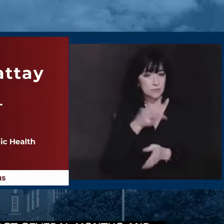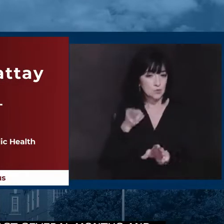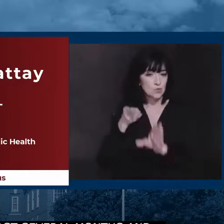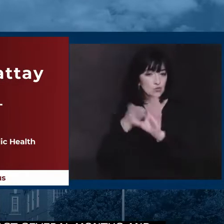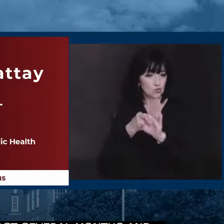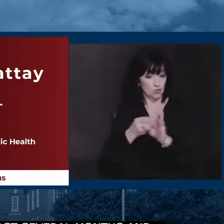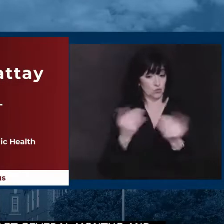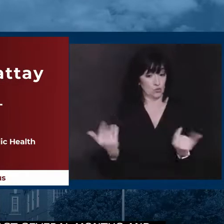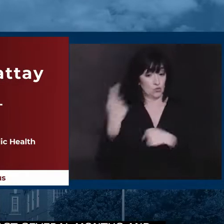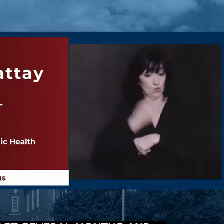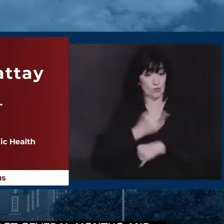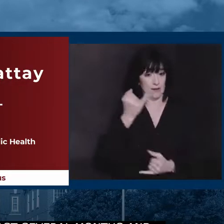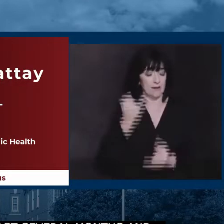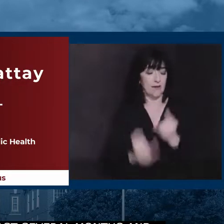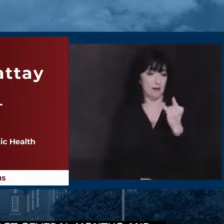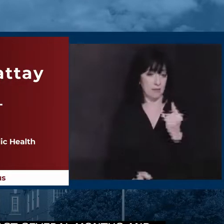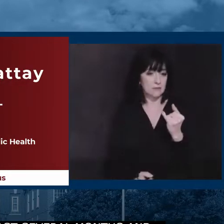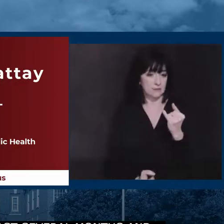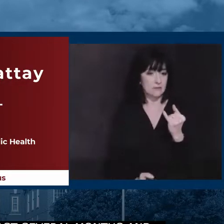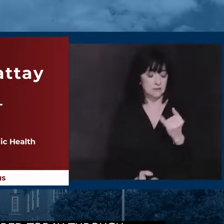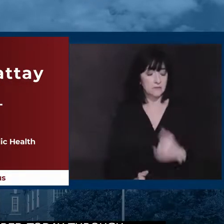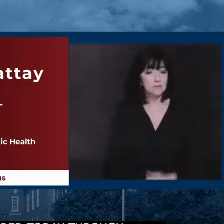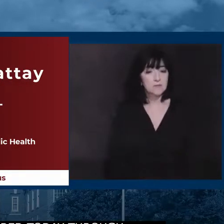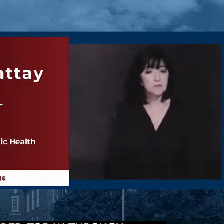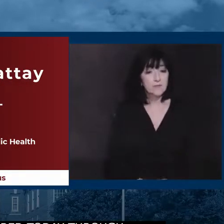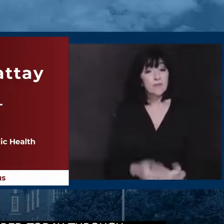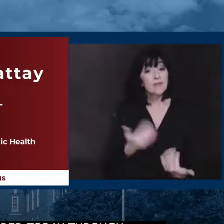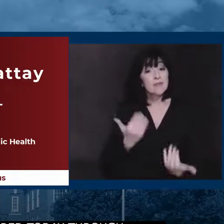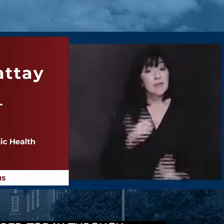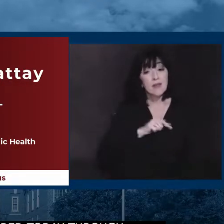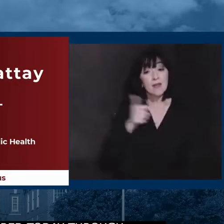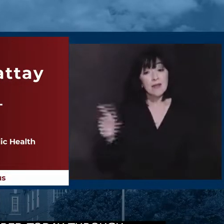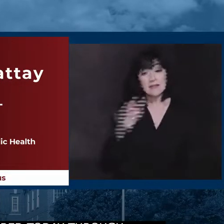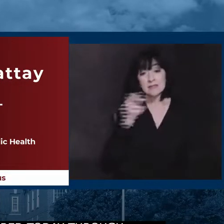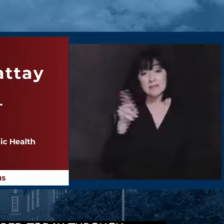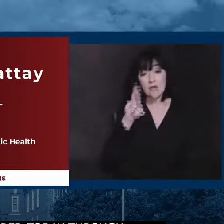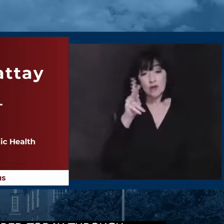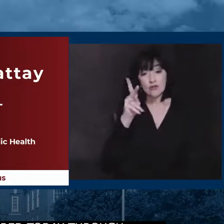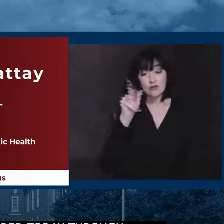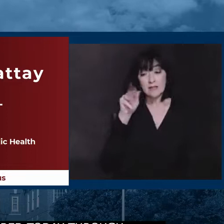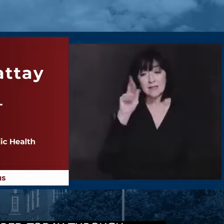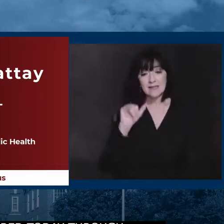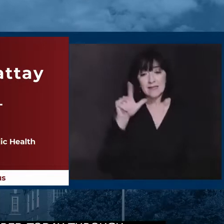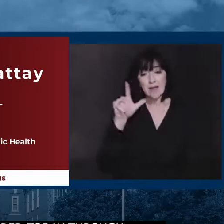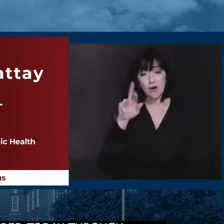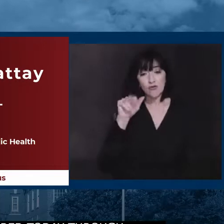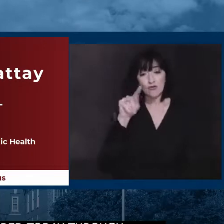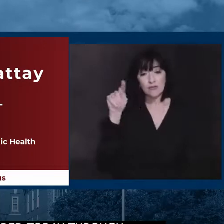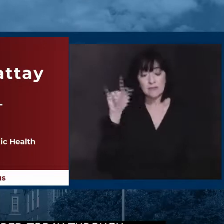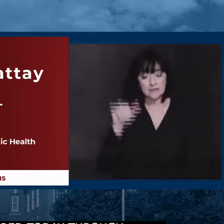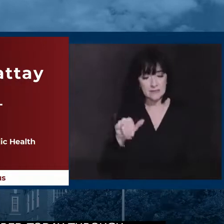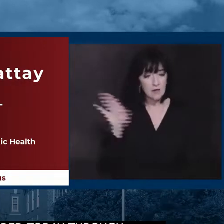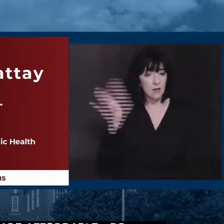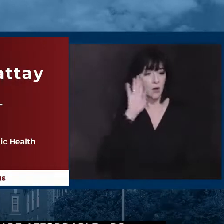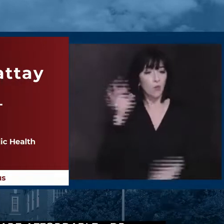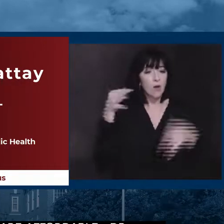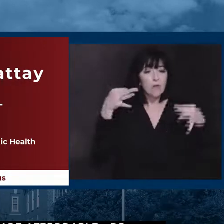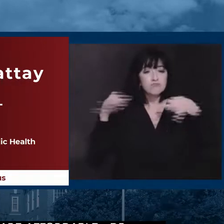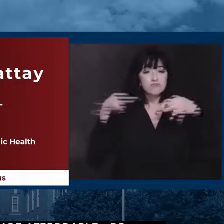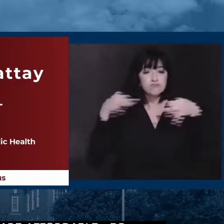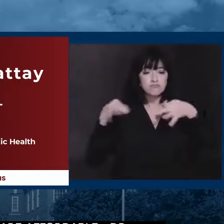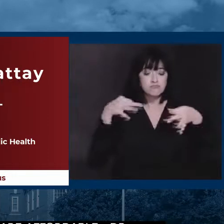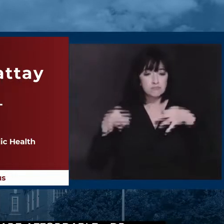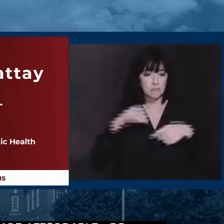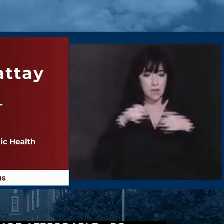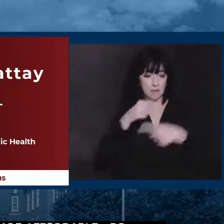us again today. She's going to talk about vaccines. She's going to talk about